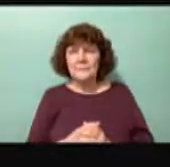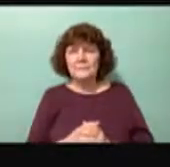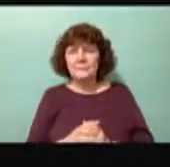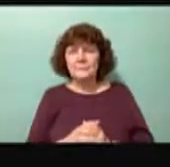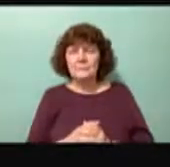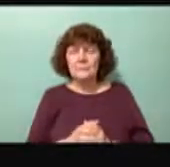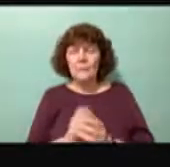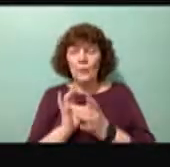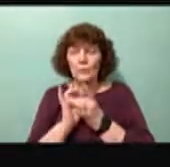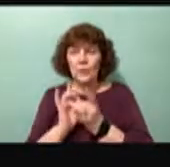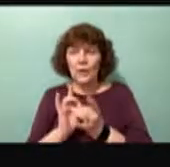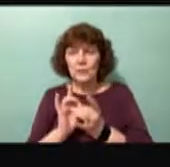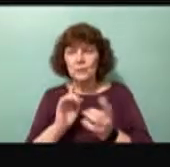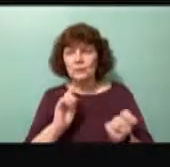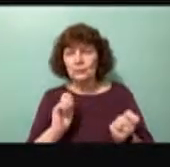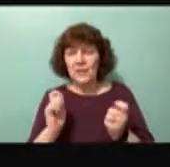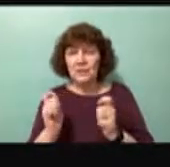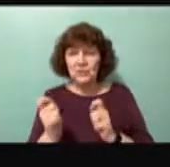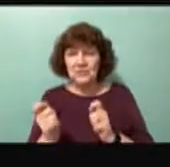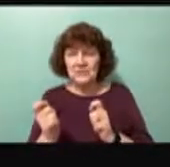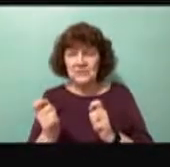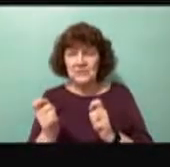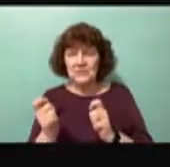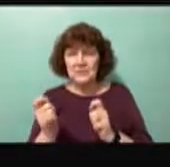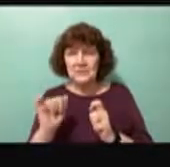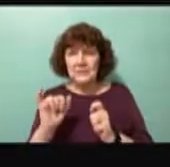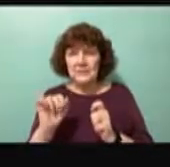Regarding the changes sorry,